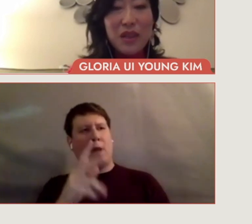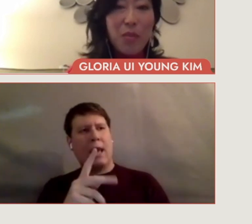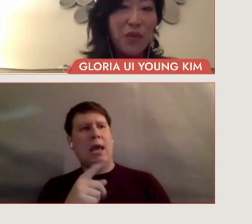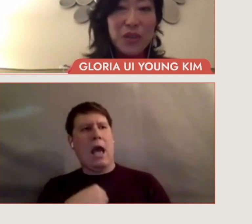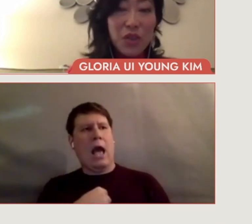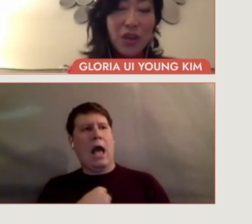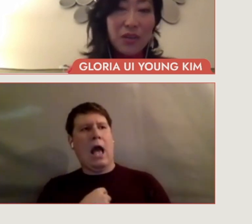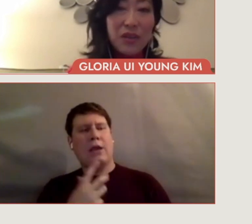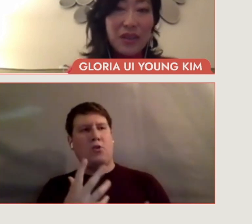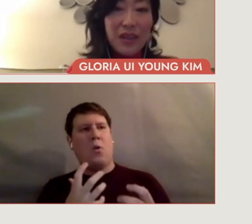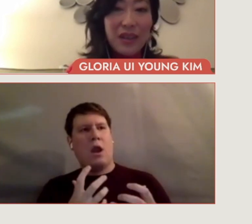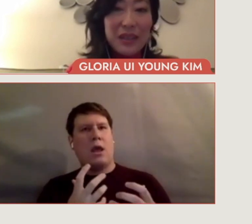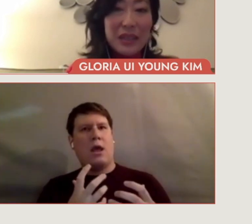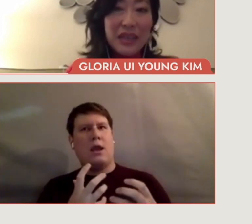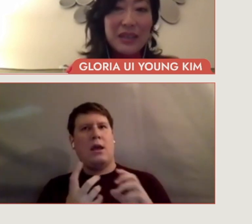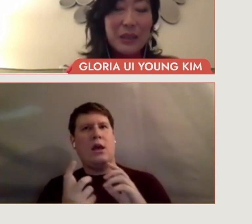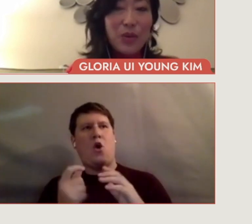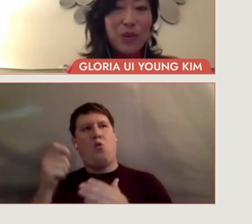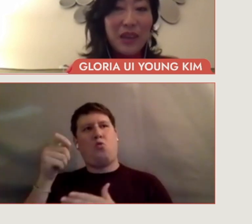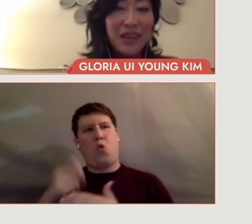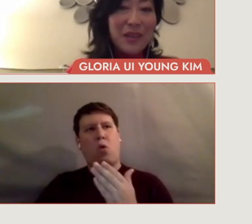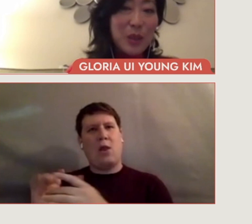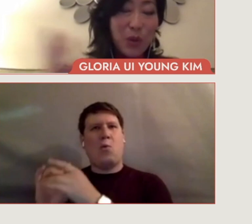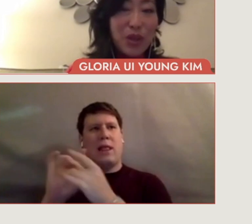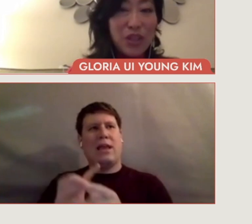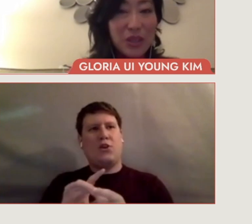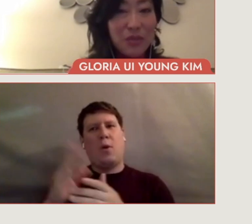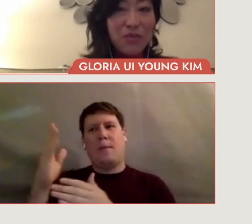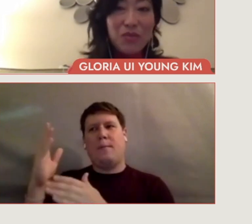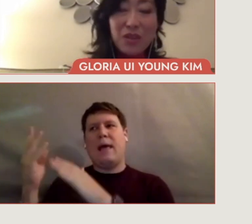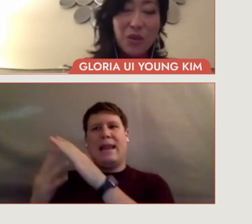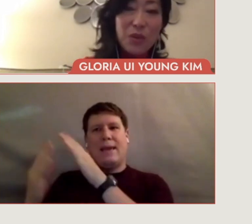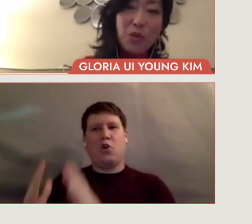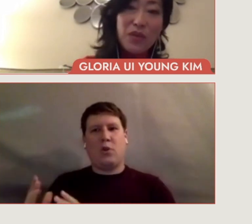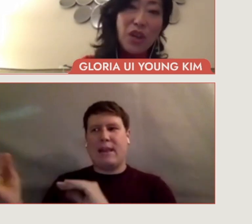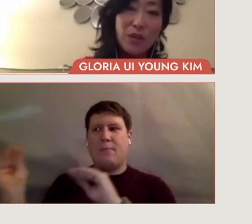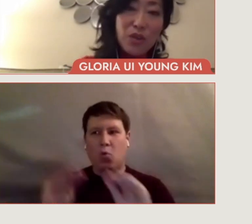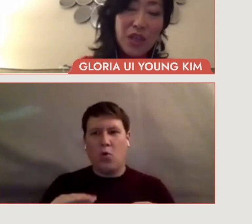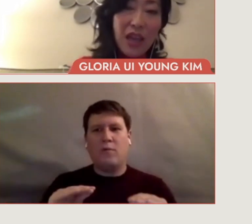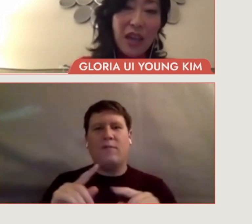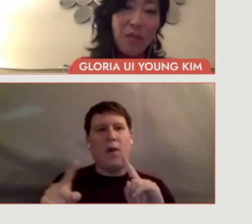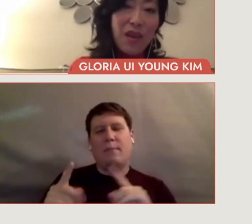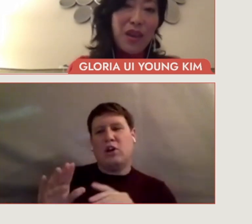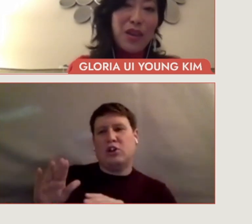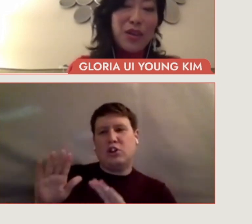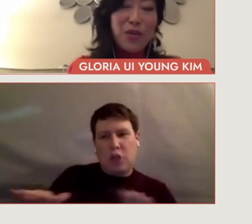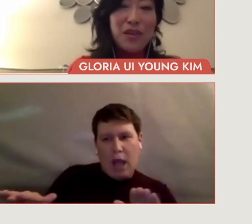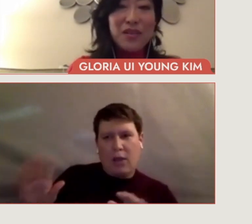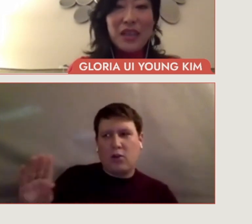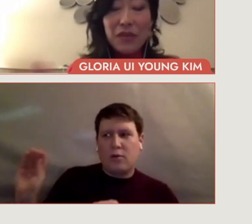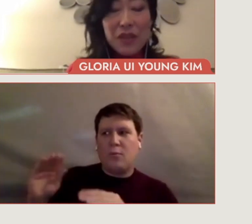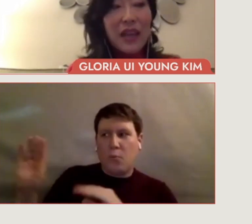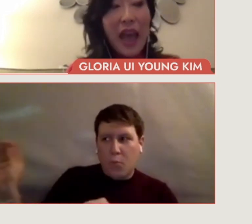had come over as a child instead. So mm-hmm. in the story, she, was more of a child when she came,